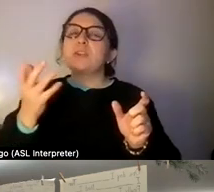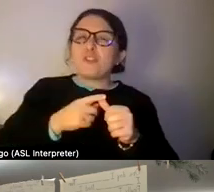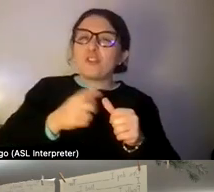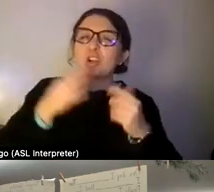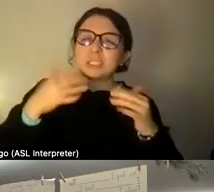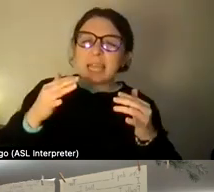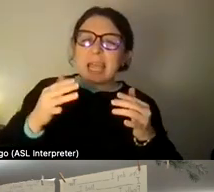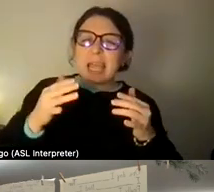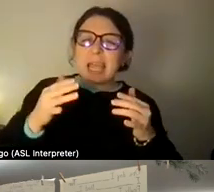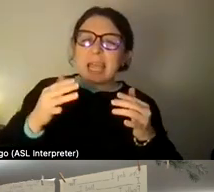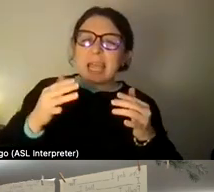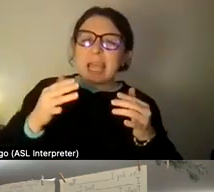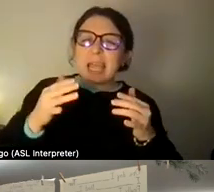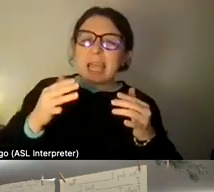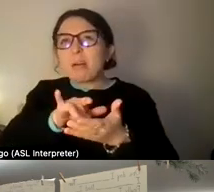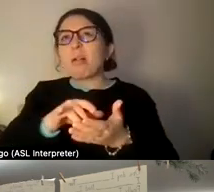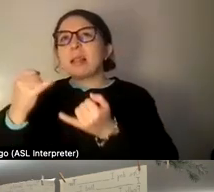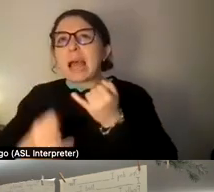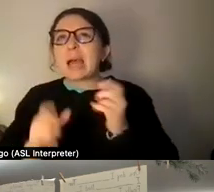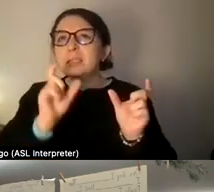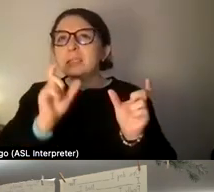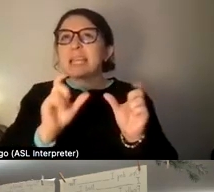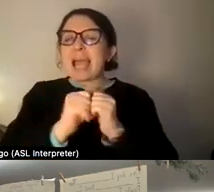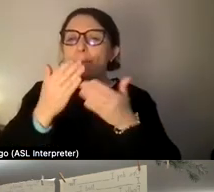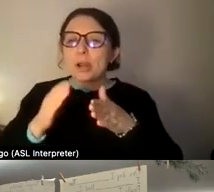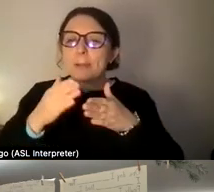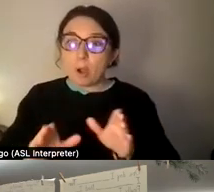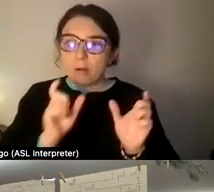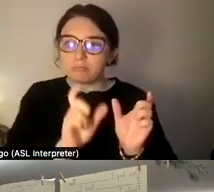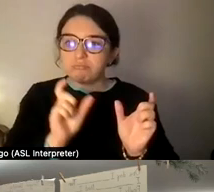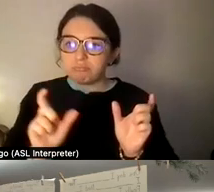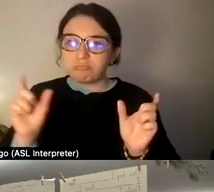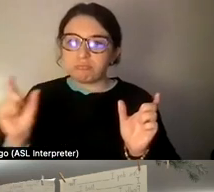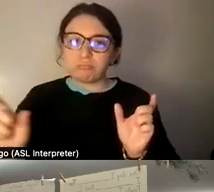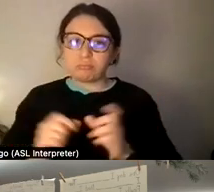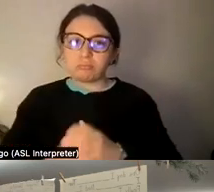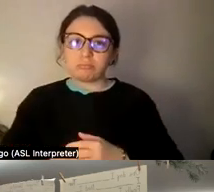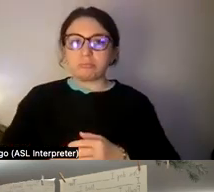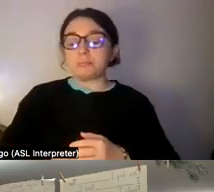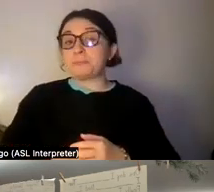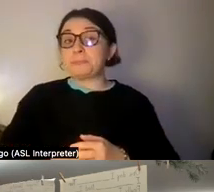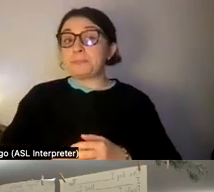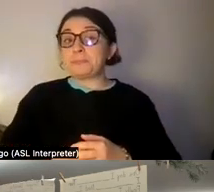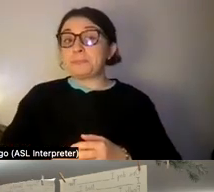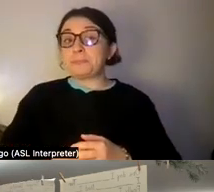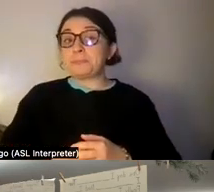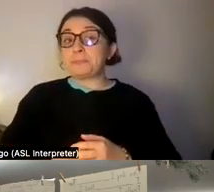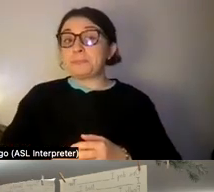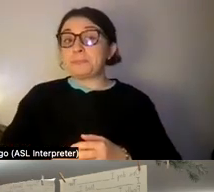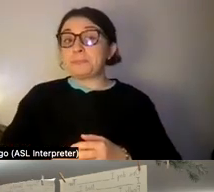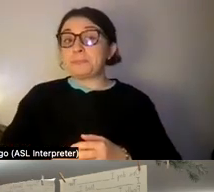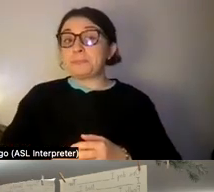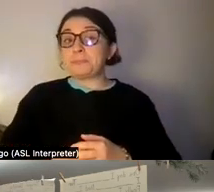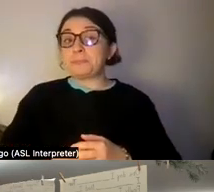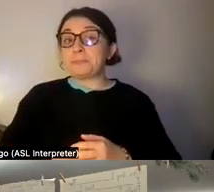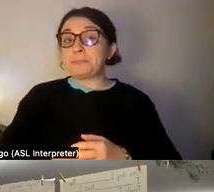middle sound. You don't even have to look at letters for that. So this one comes about from